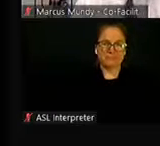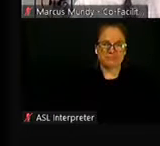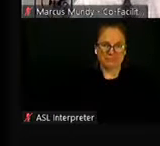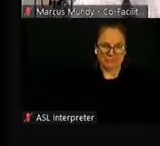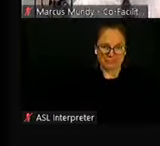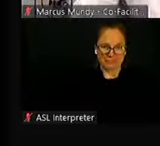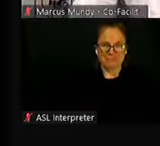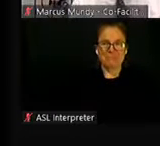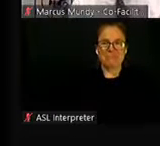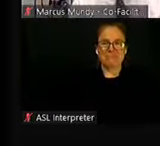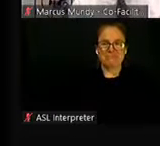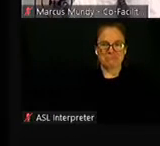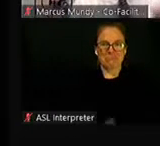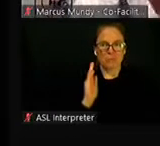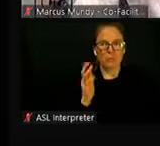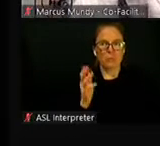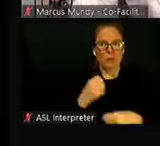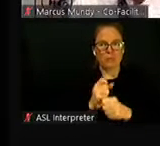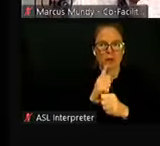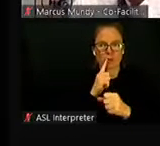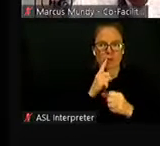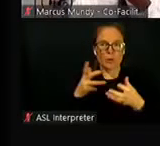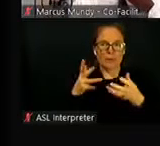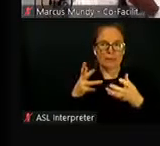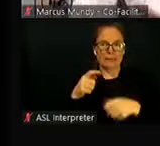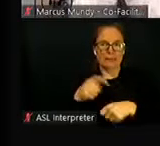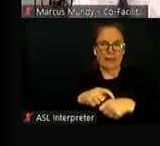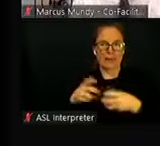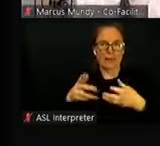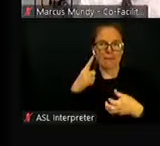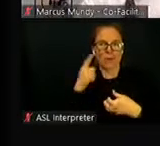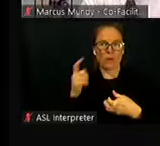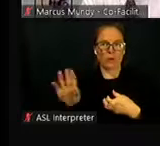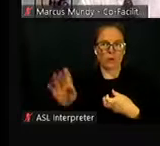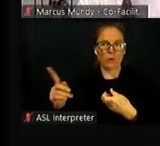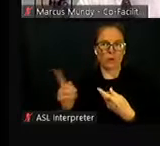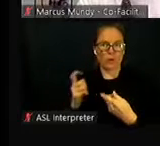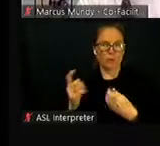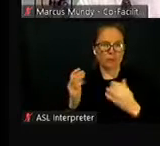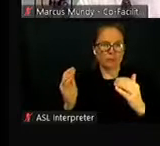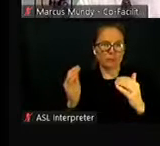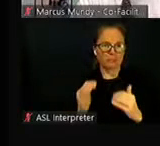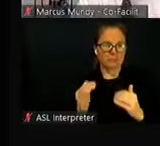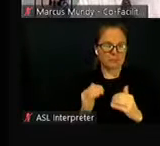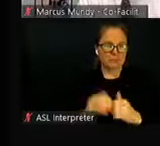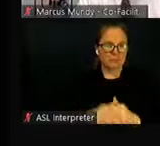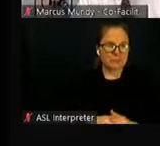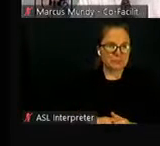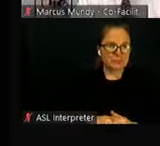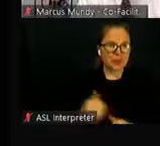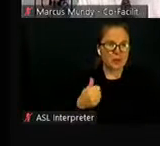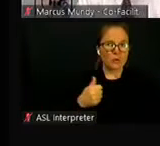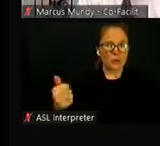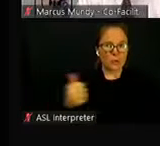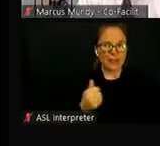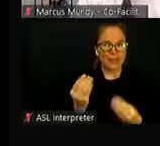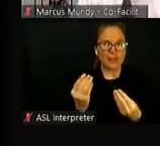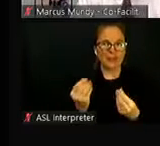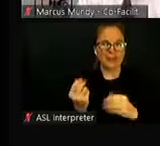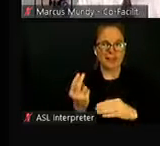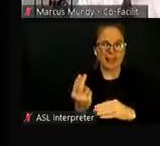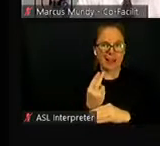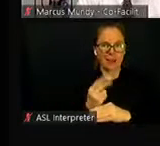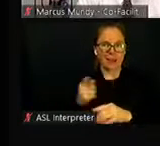definitely leave some time for questions later. All right, moving on to the land use and transportation. That is the area where we actually